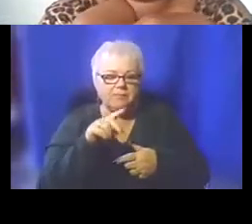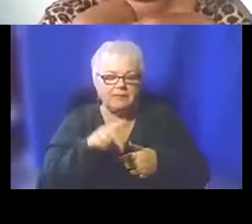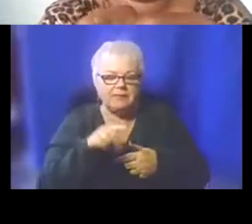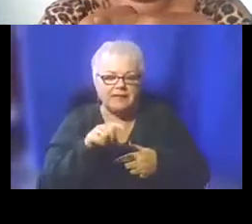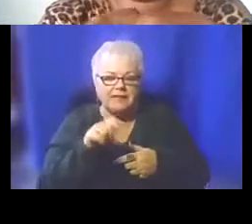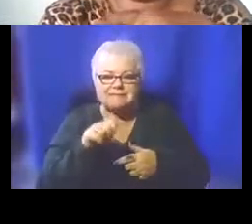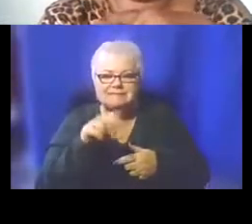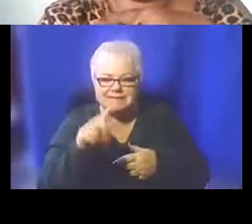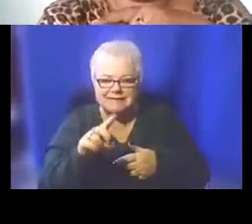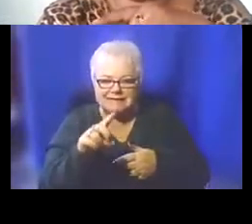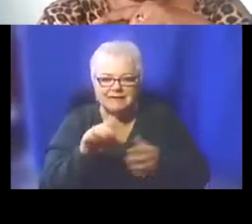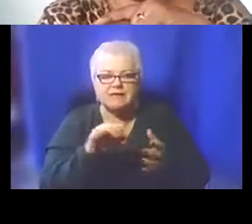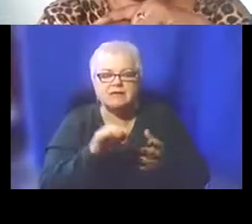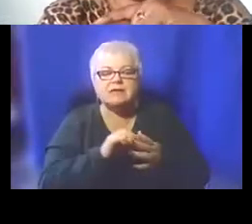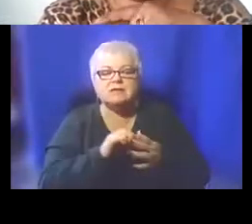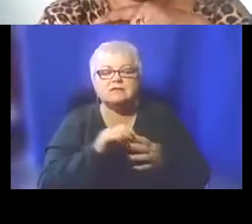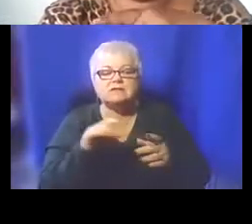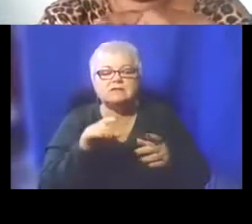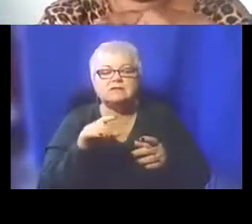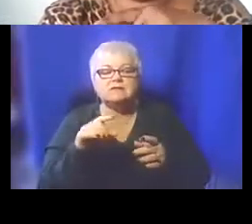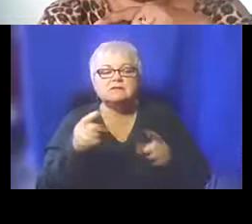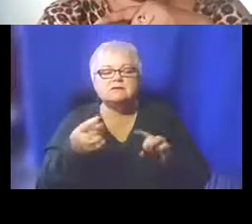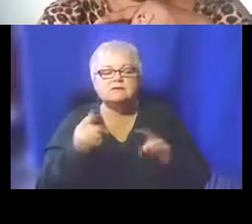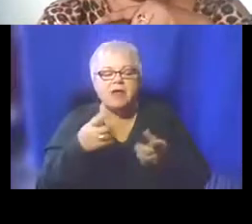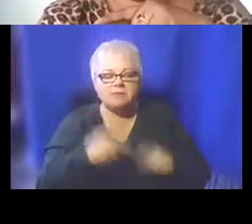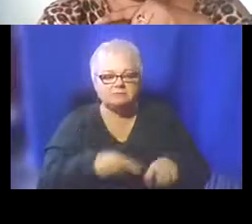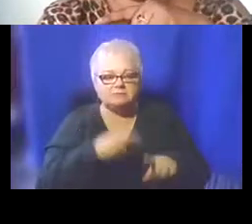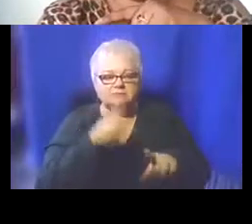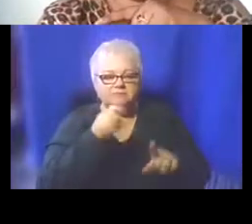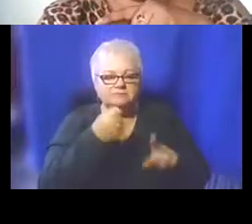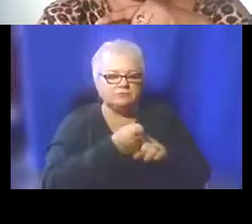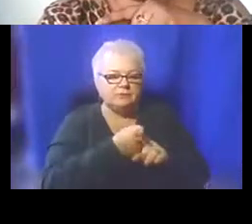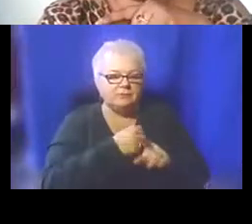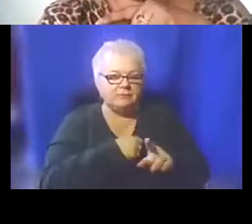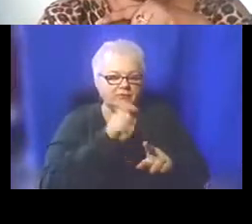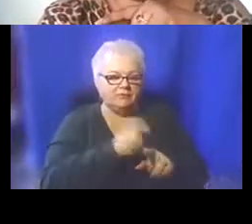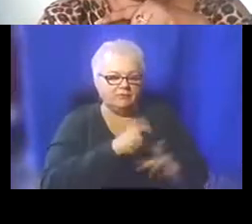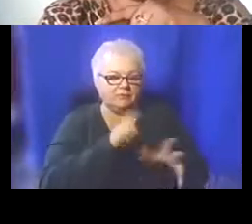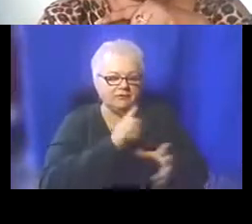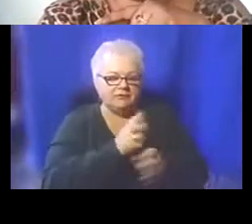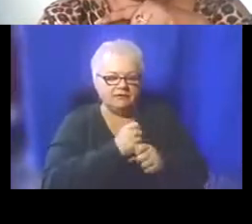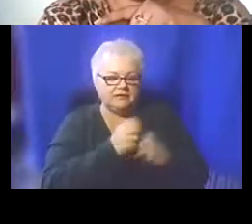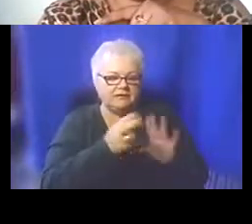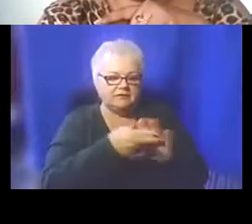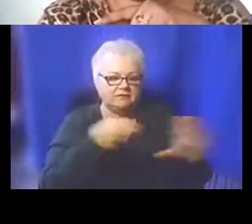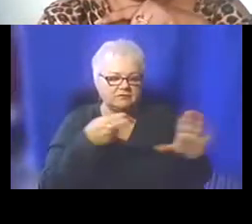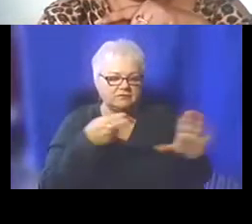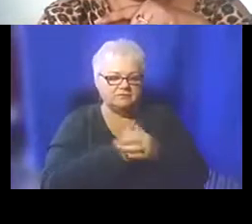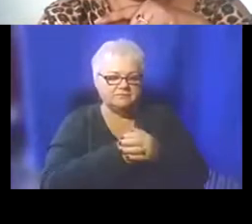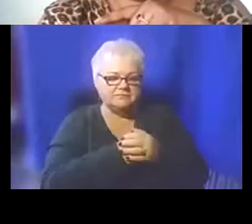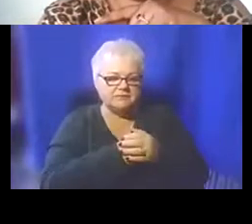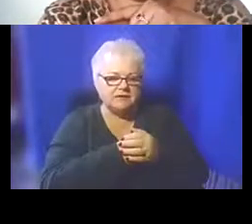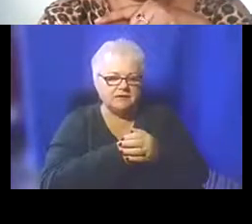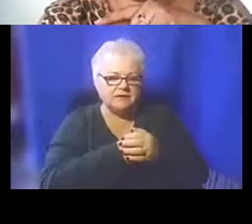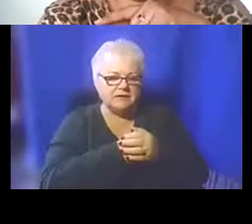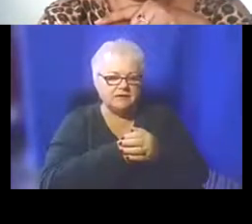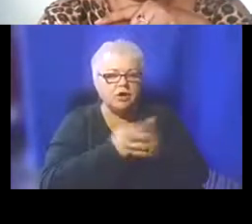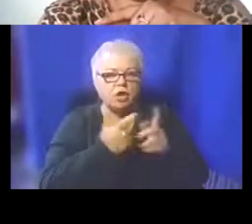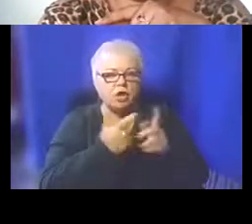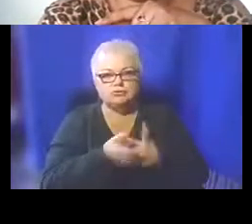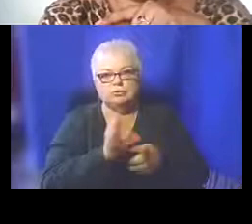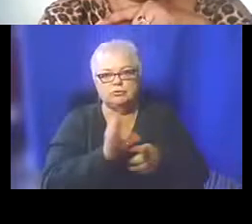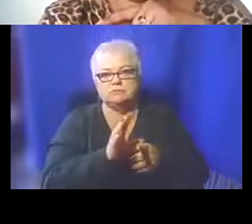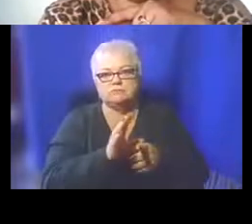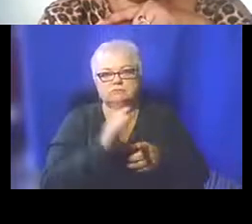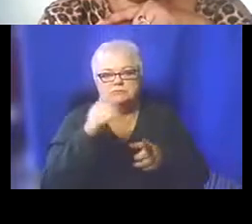PTSD is a disorder that occurs as a result of a single trauma. You don't even have to be there to actually get a diagnosis of post-traumatic stress disorder. You could just hear about something